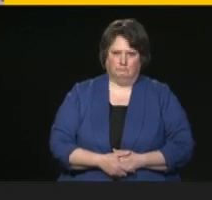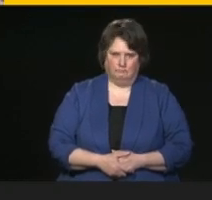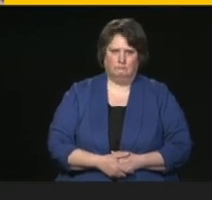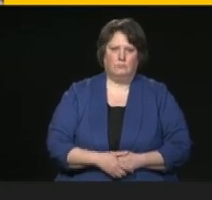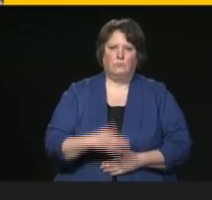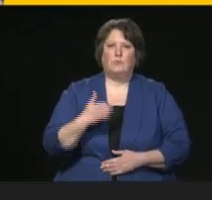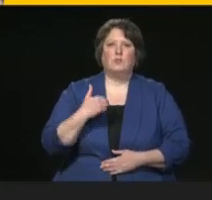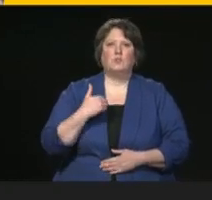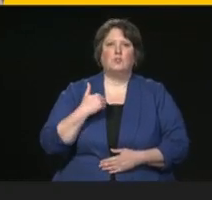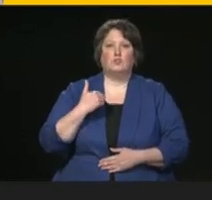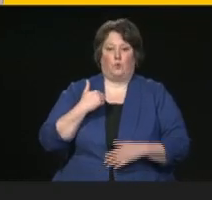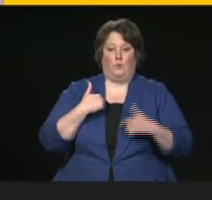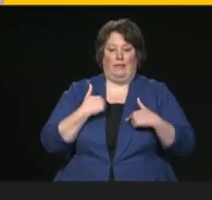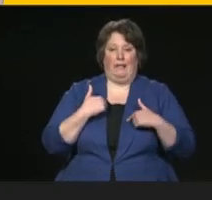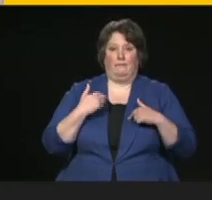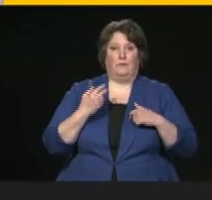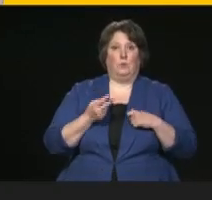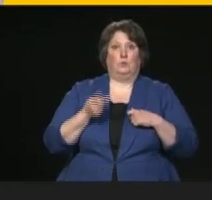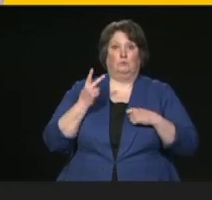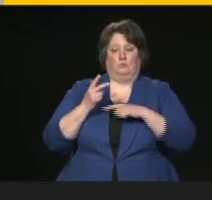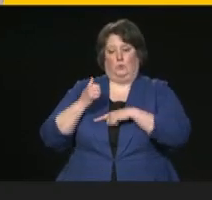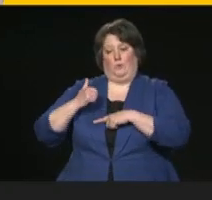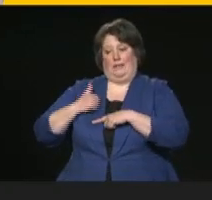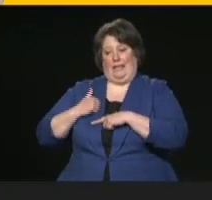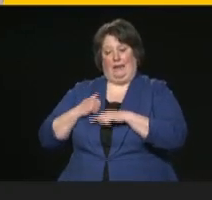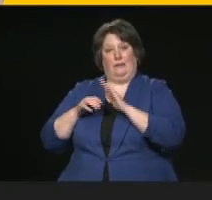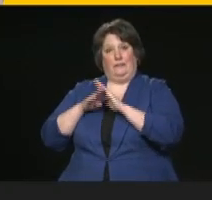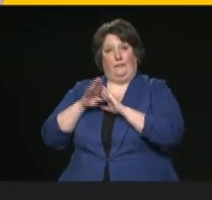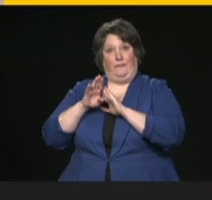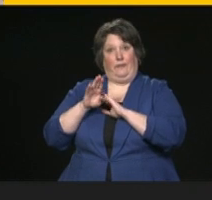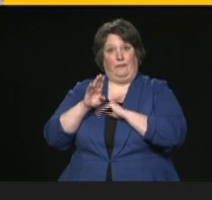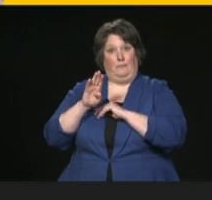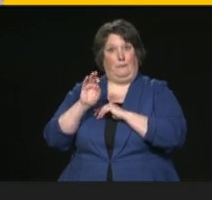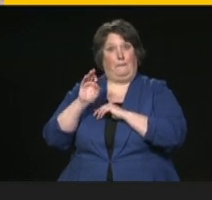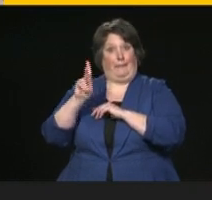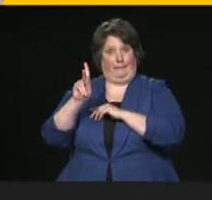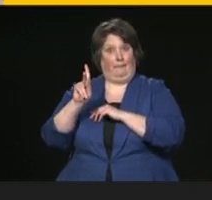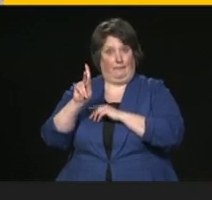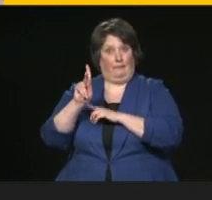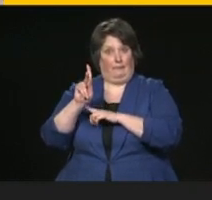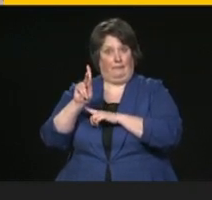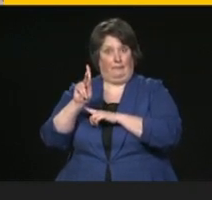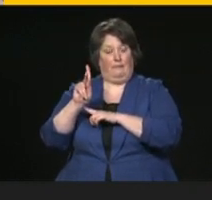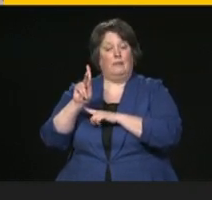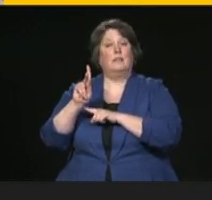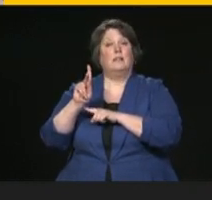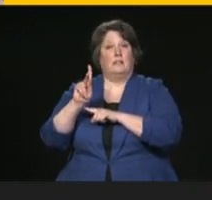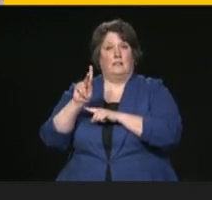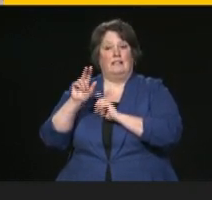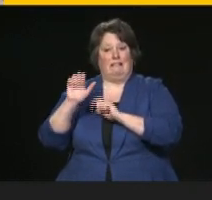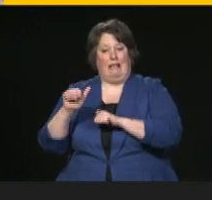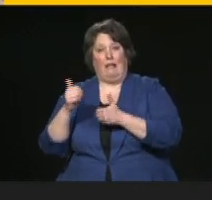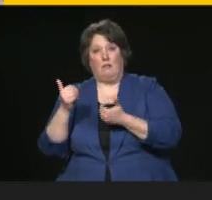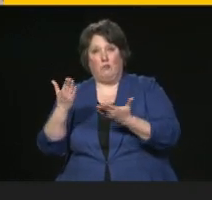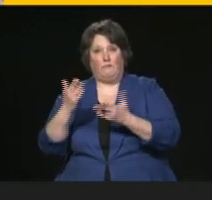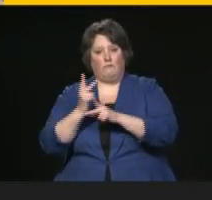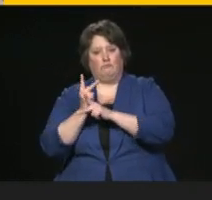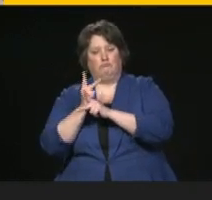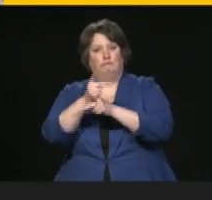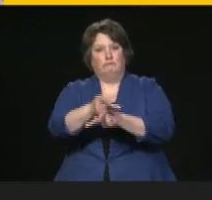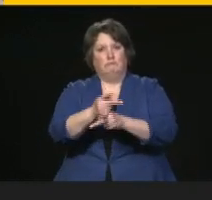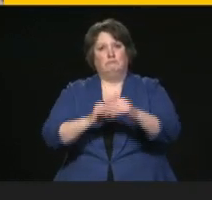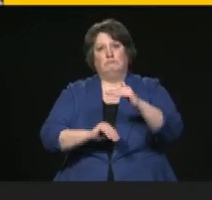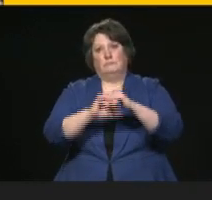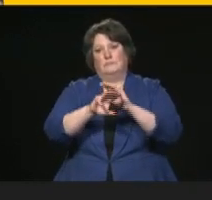Canada's Development Bank, BDC, will be able to offer loans of up to $6.25 million to